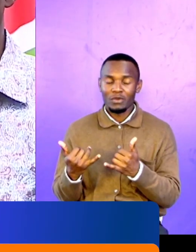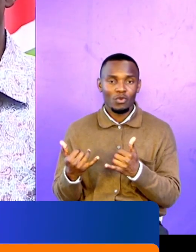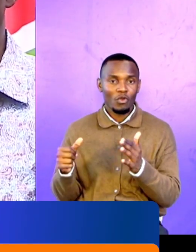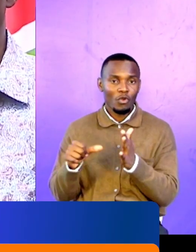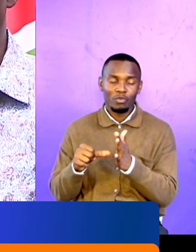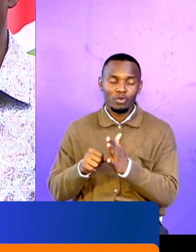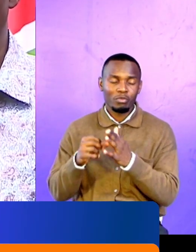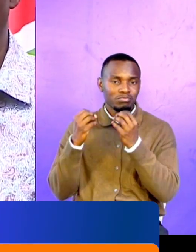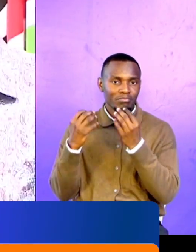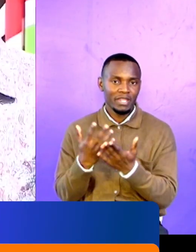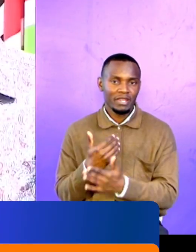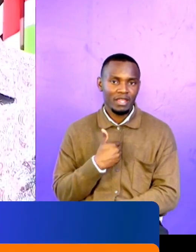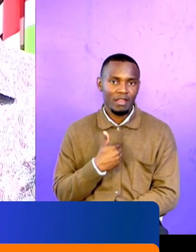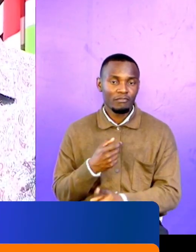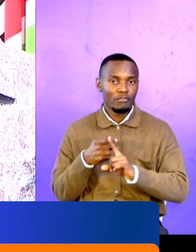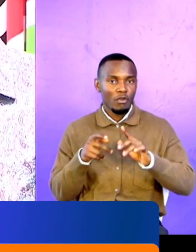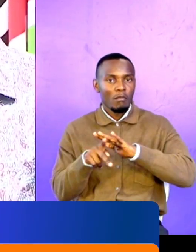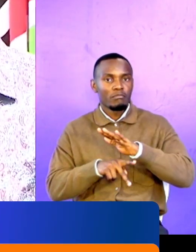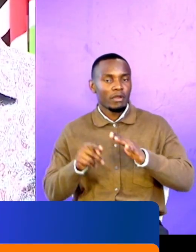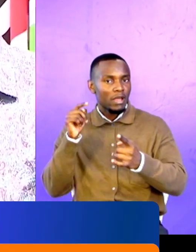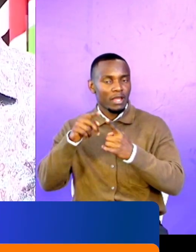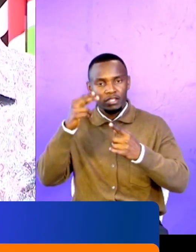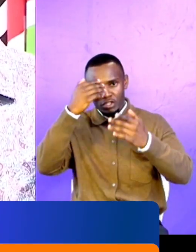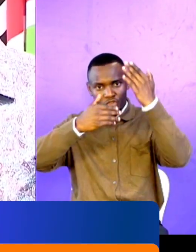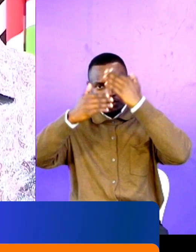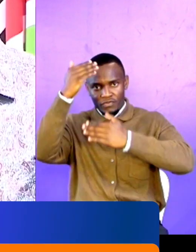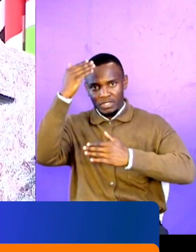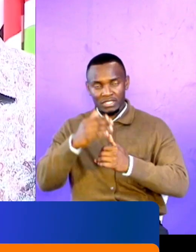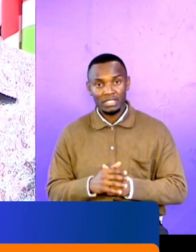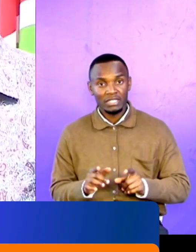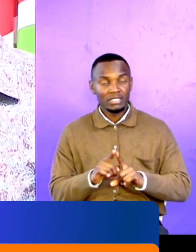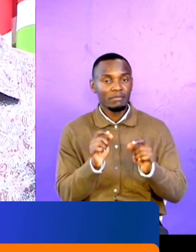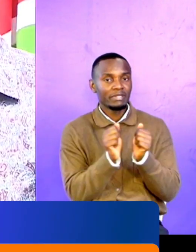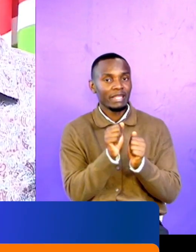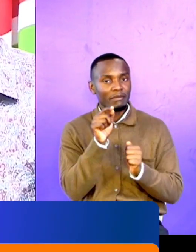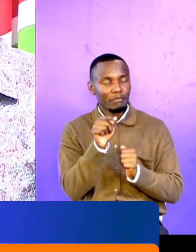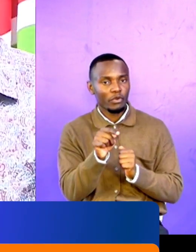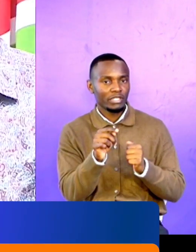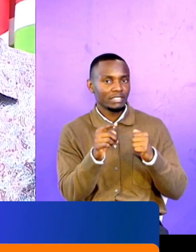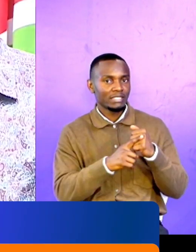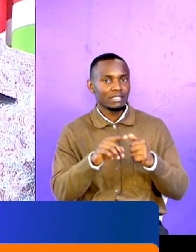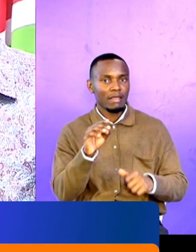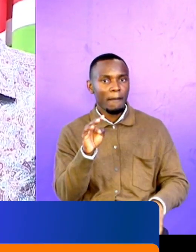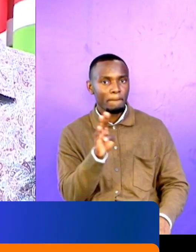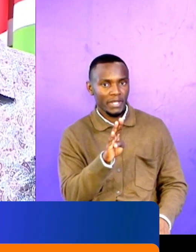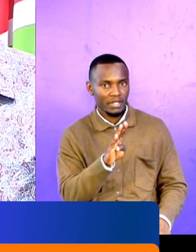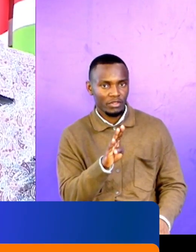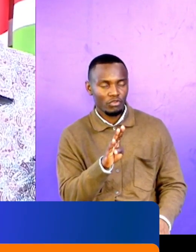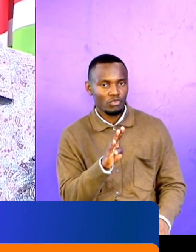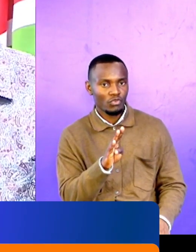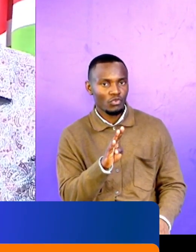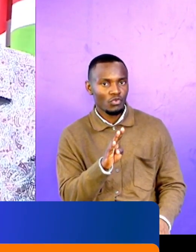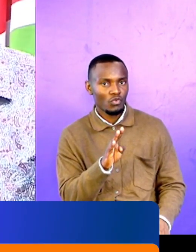primary through to the university. The 10.6 billion shillings was embezzled